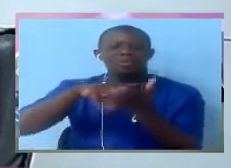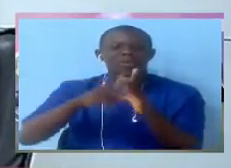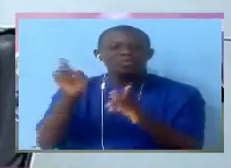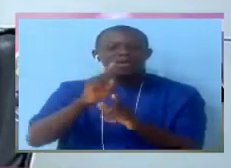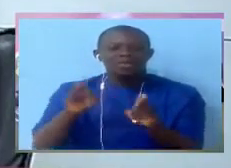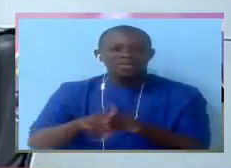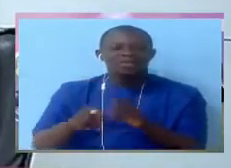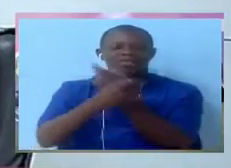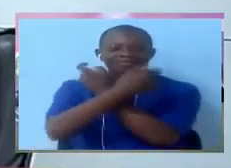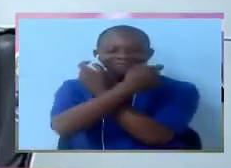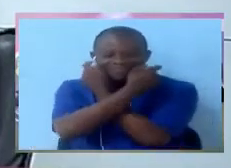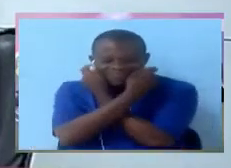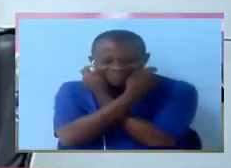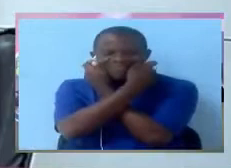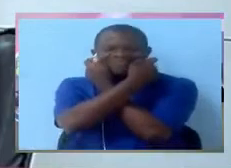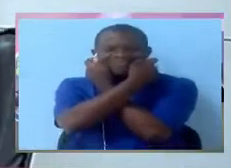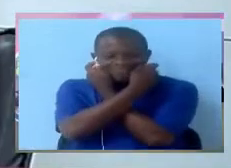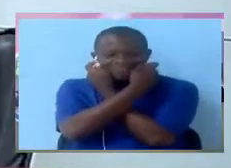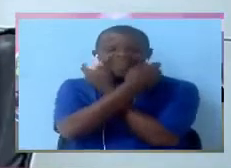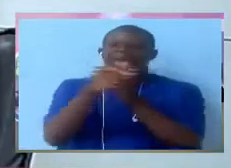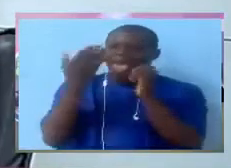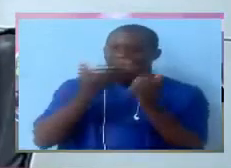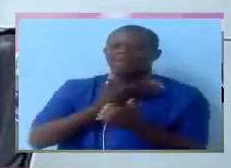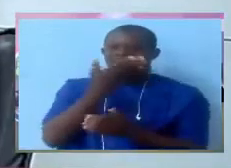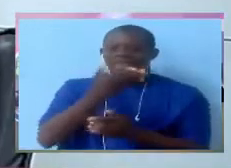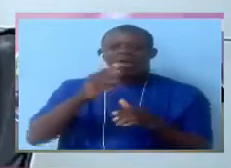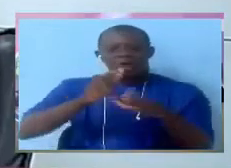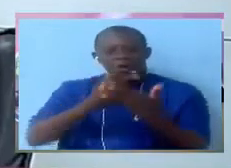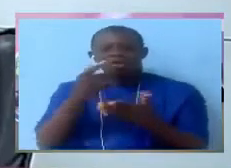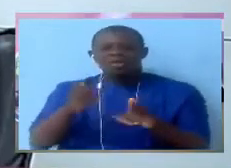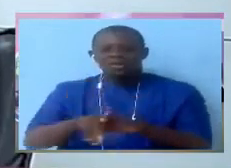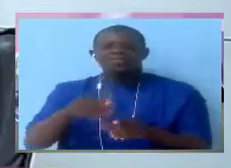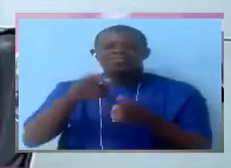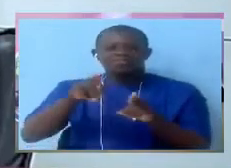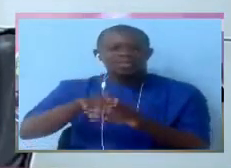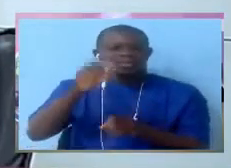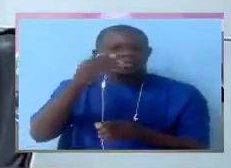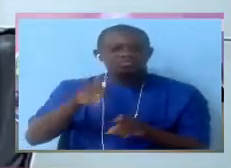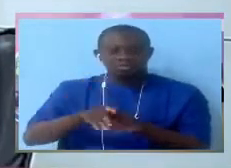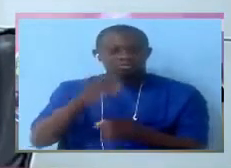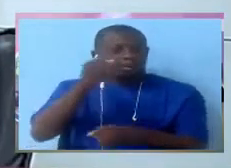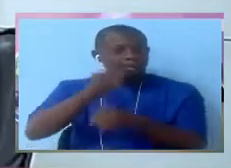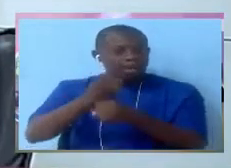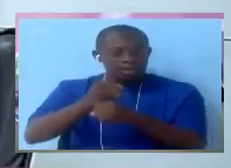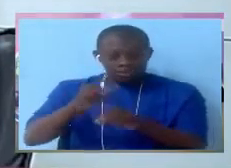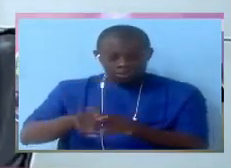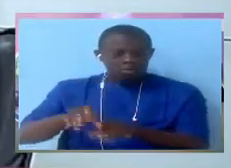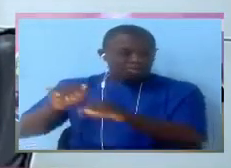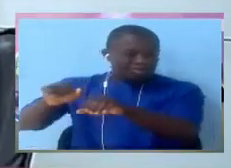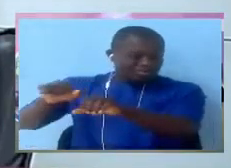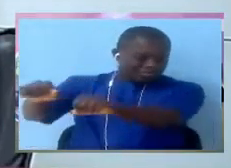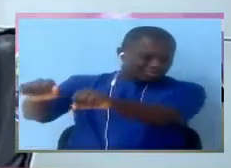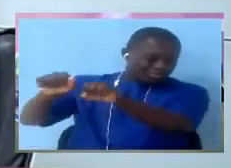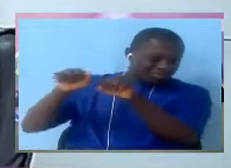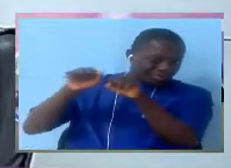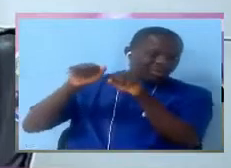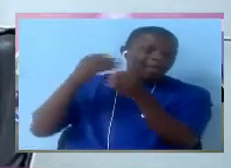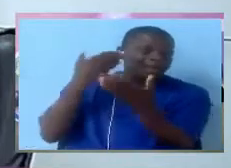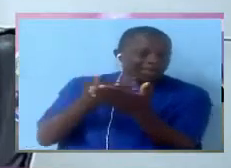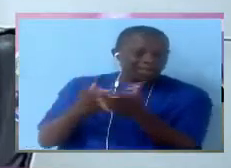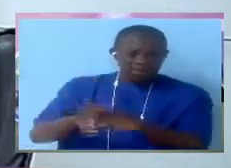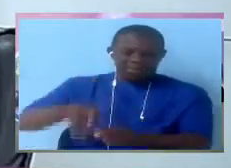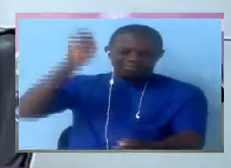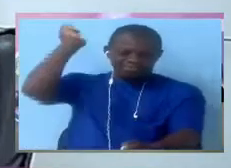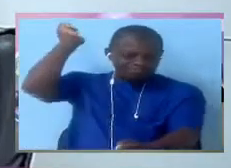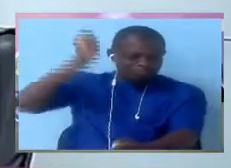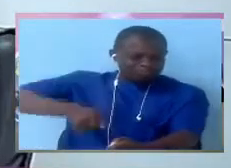nonu ni def ne la lolu besona yow yaangi bañ su ko defé mu ne la tidal li la host pipe bi geena they could be